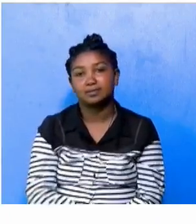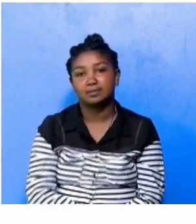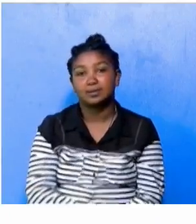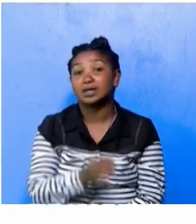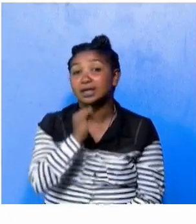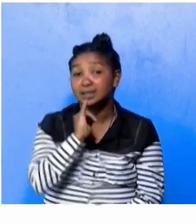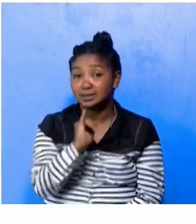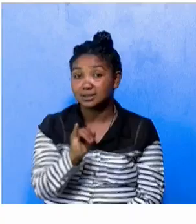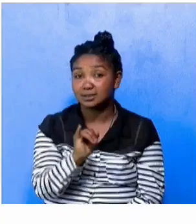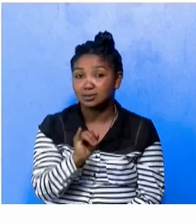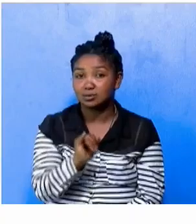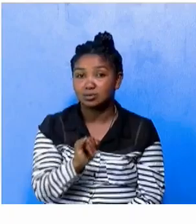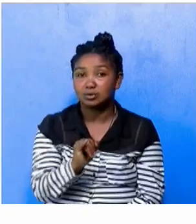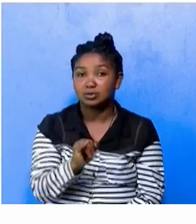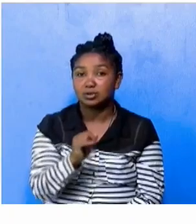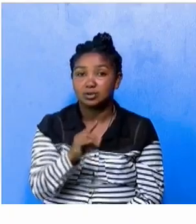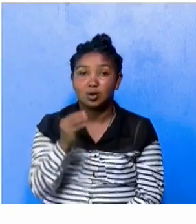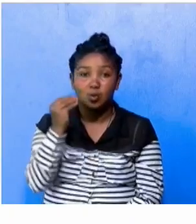is,